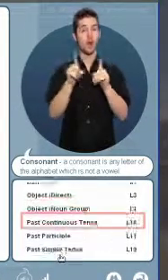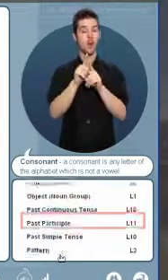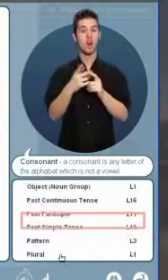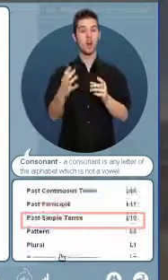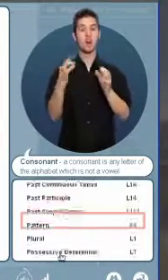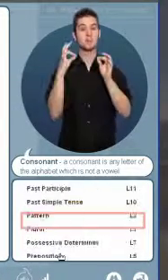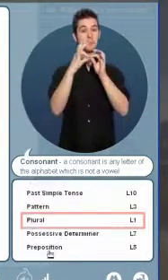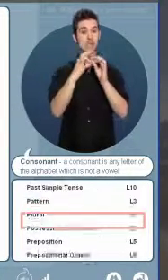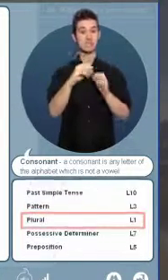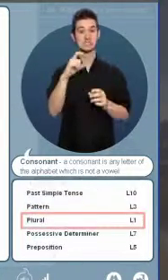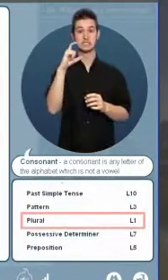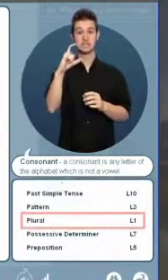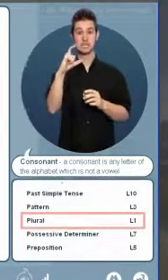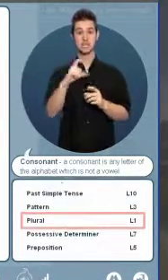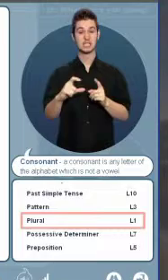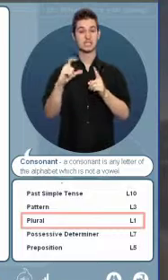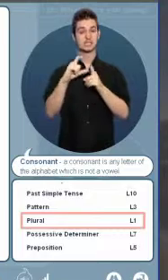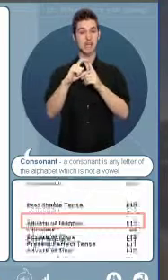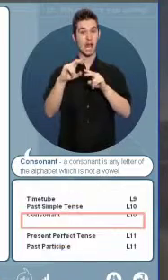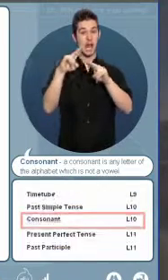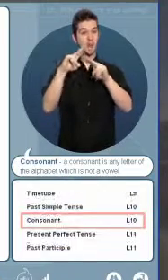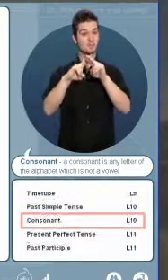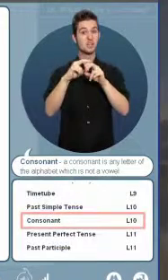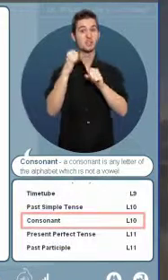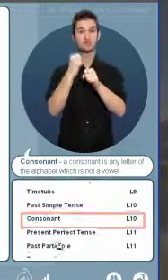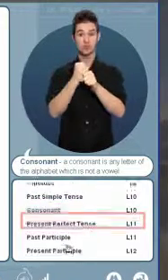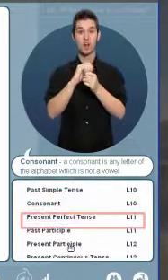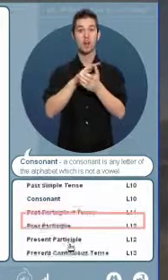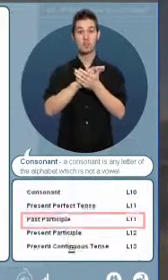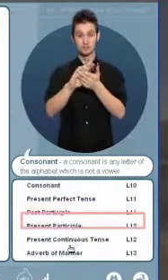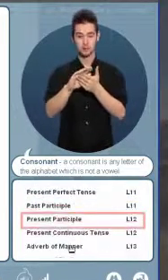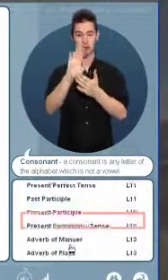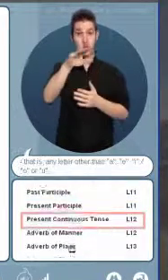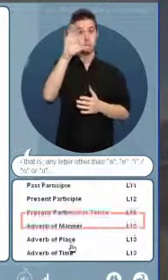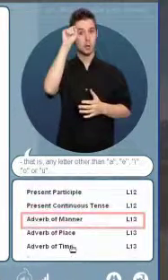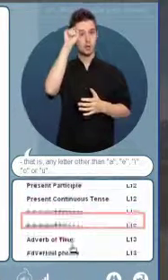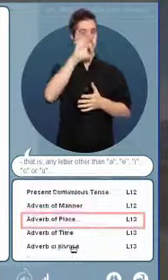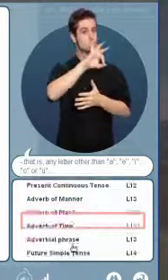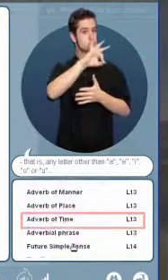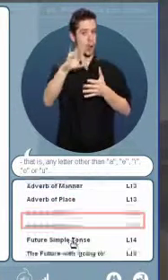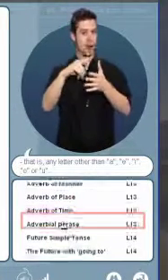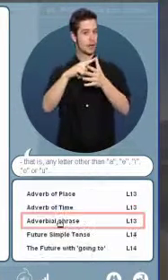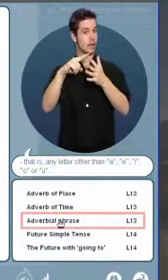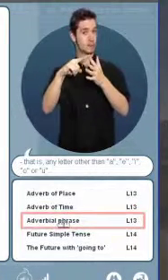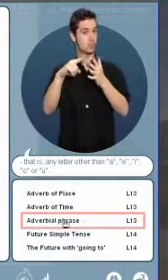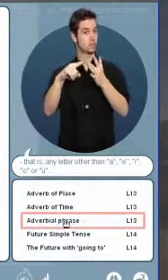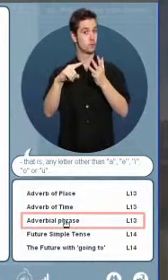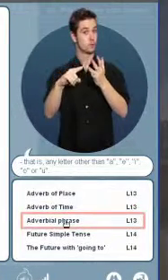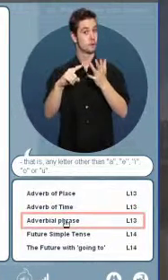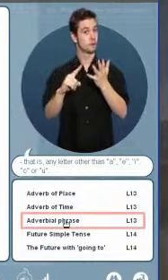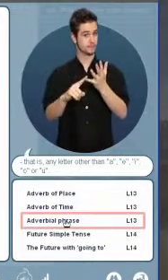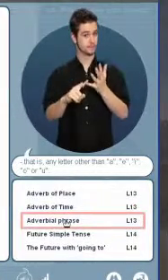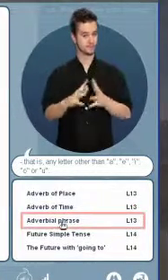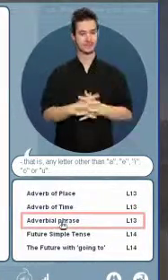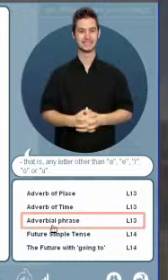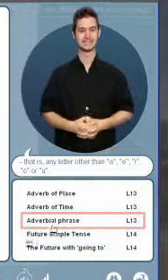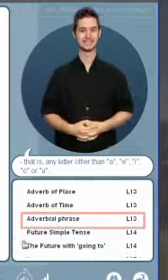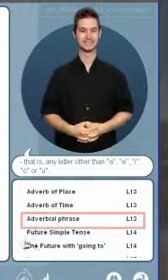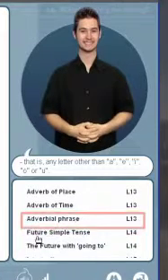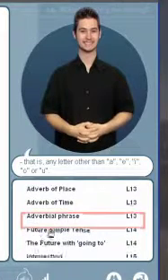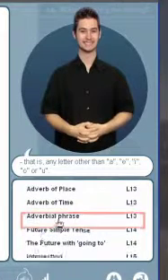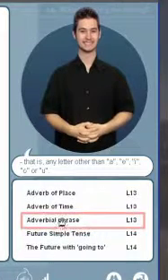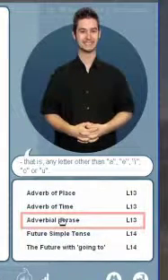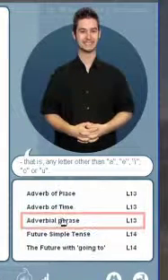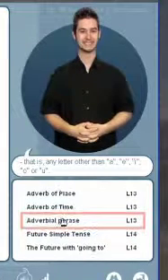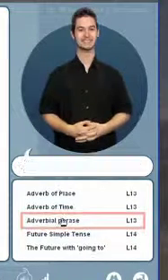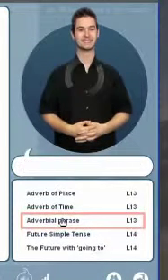A consonant is any letter of the alphabet which is not a vowel. That is, any letter other than A,